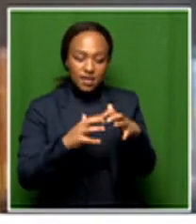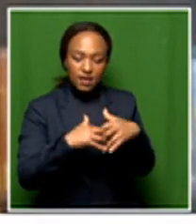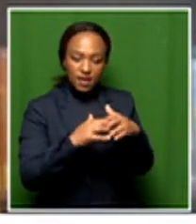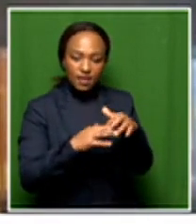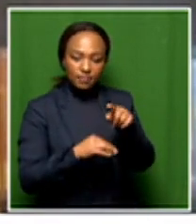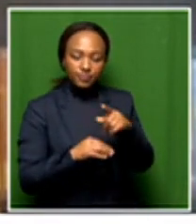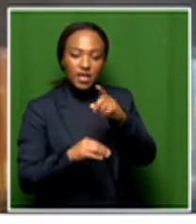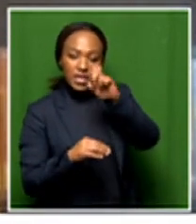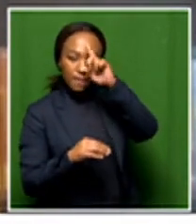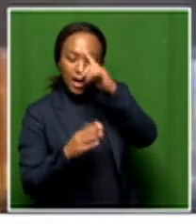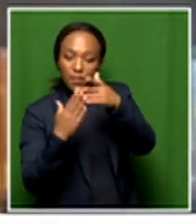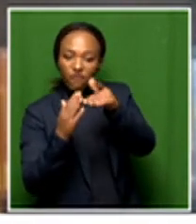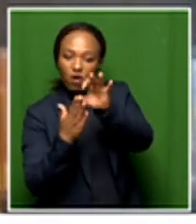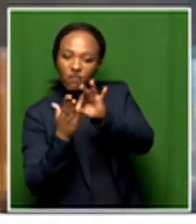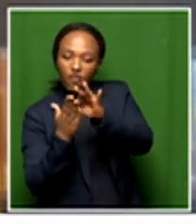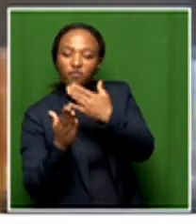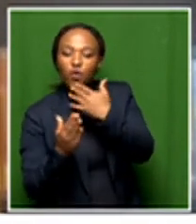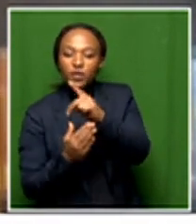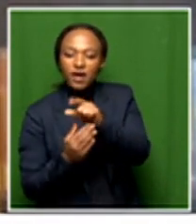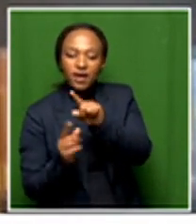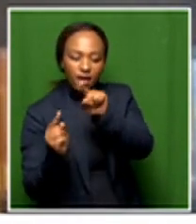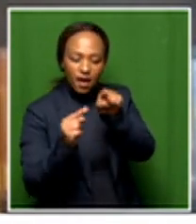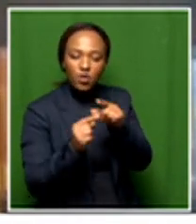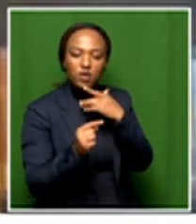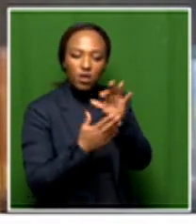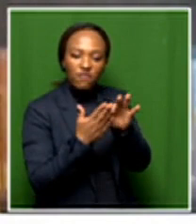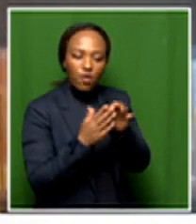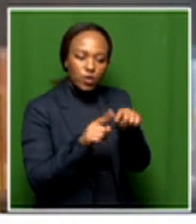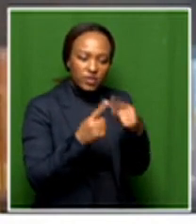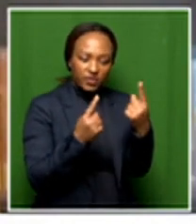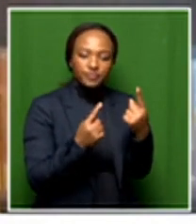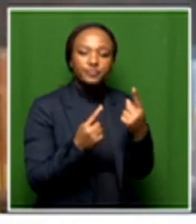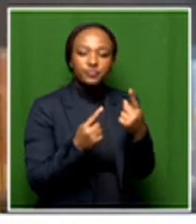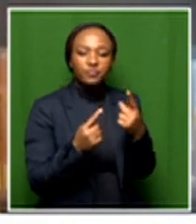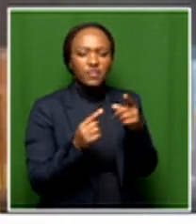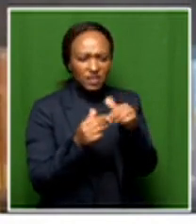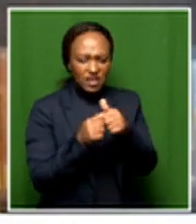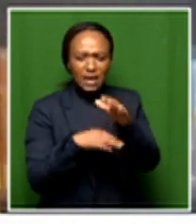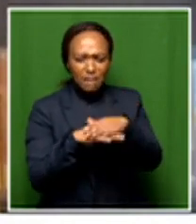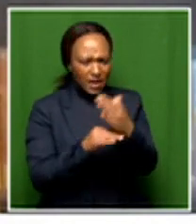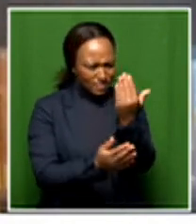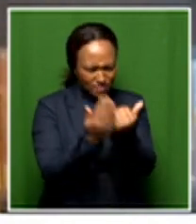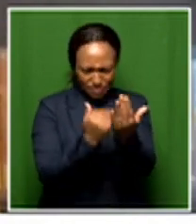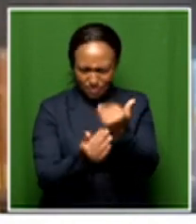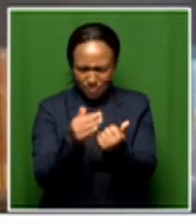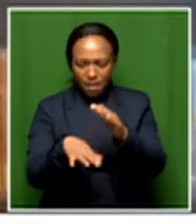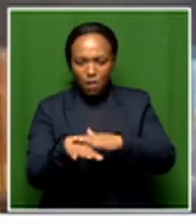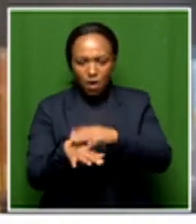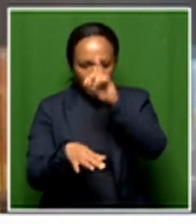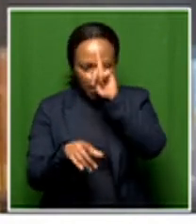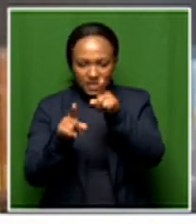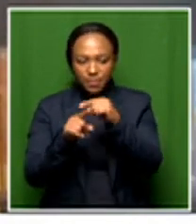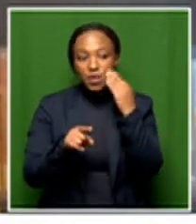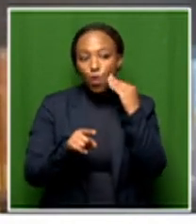black component of the electorate. The challenge is for them to attract even more voters on the black side and some